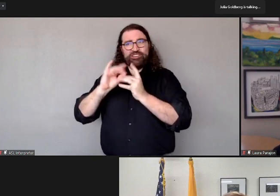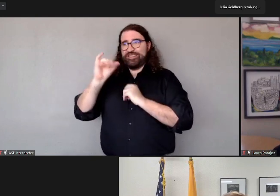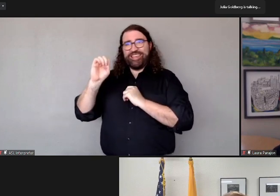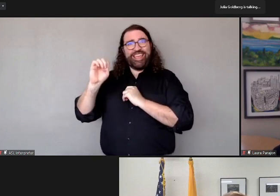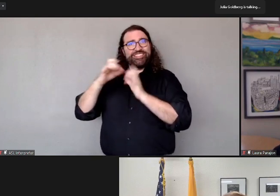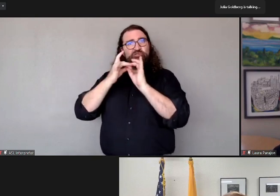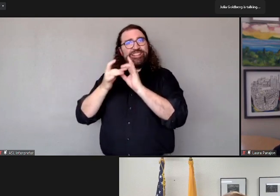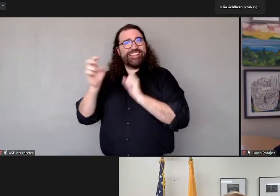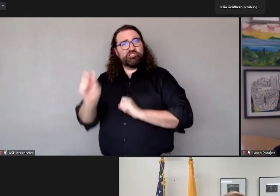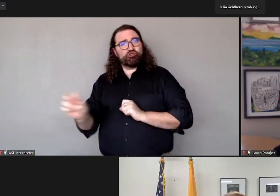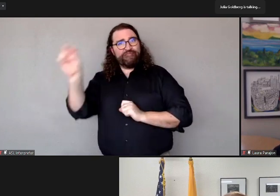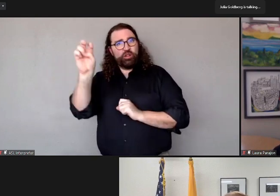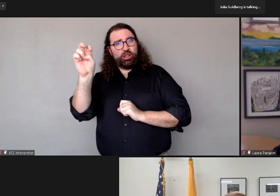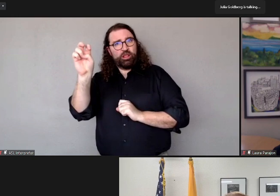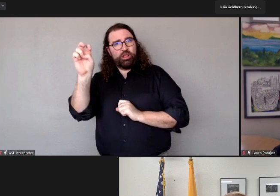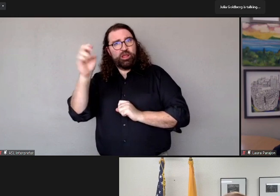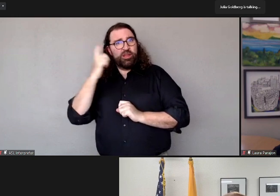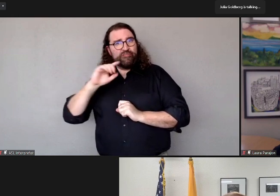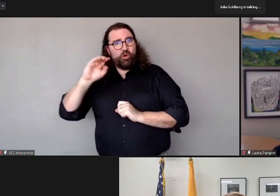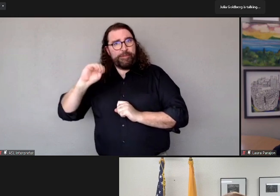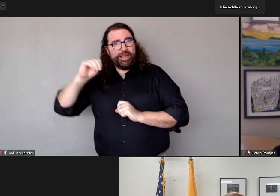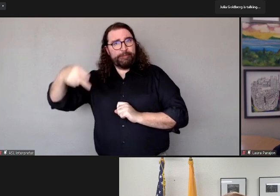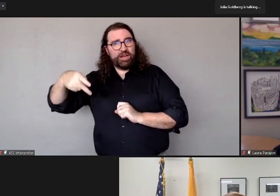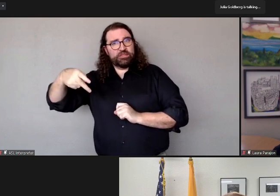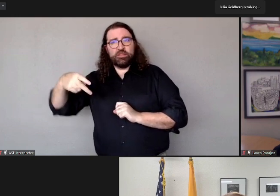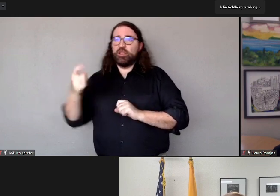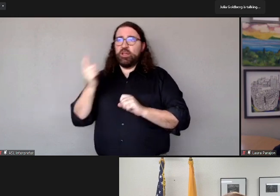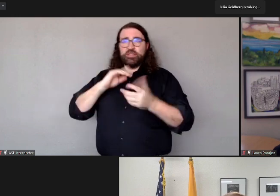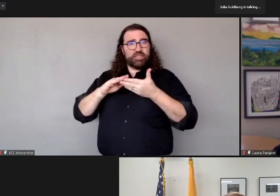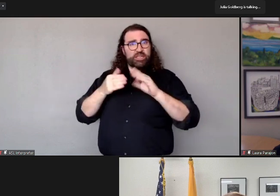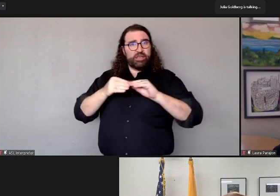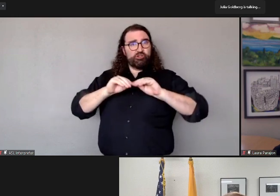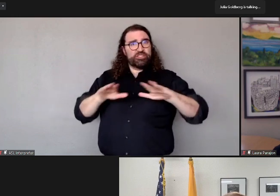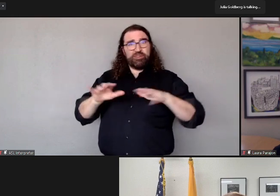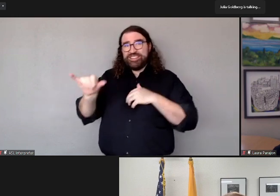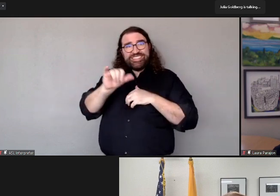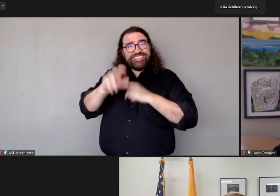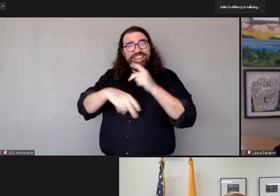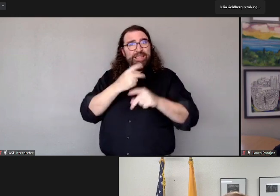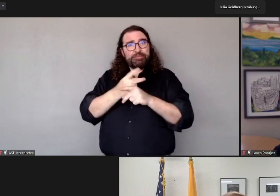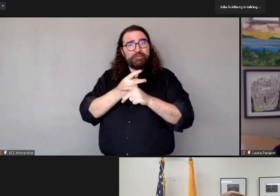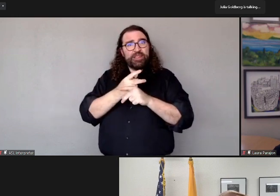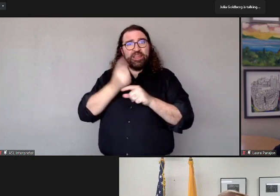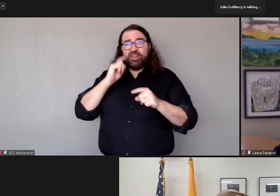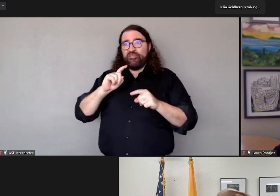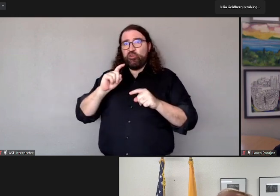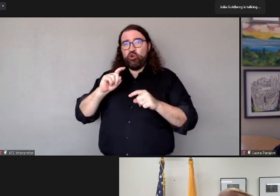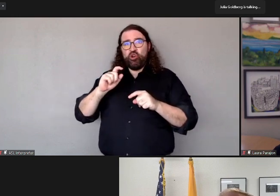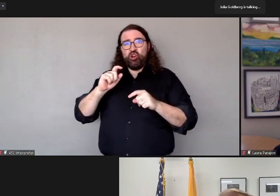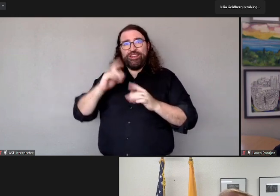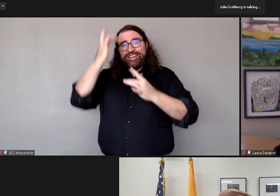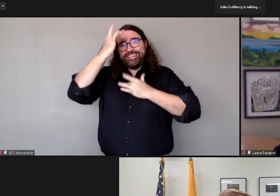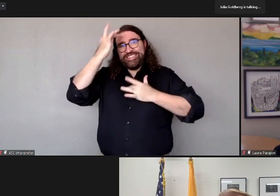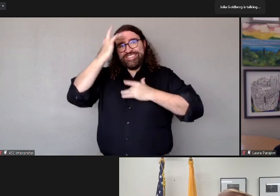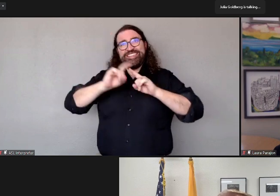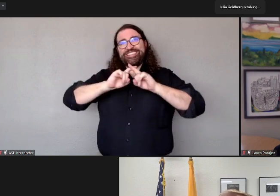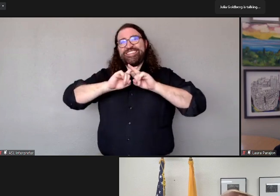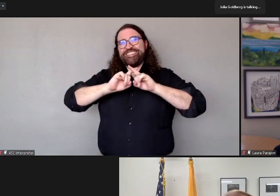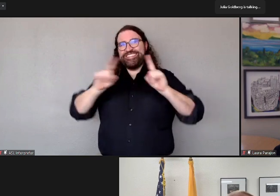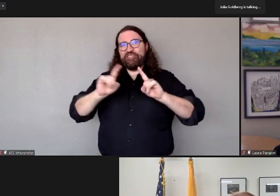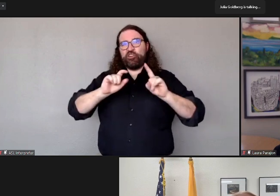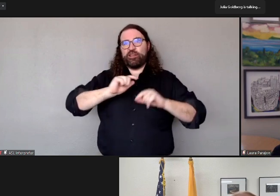related. I wasn't sure if community spread has the same kind of profile in a disease that has such a different transmission